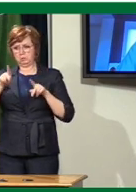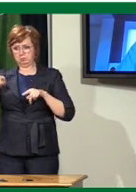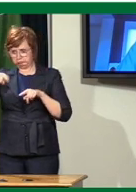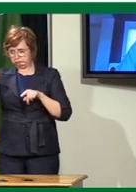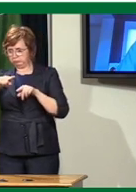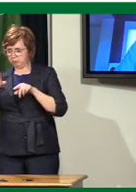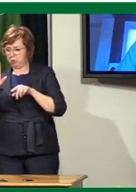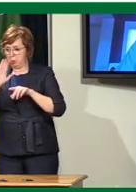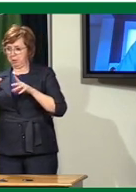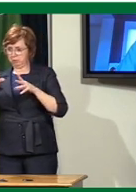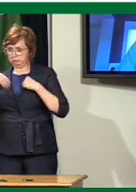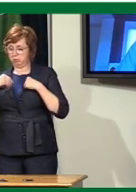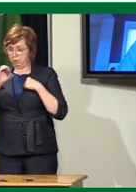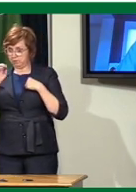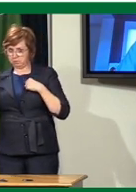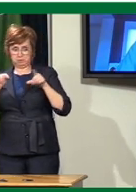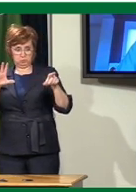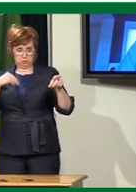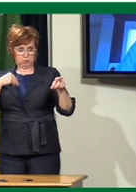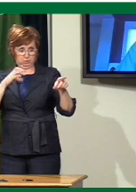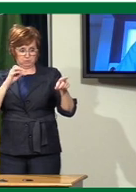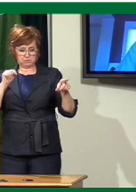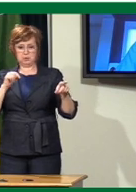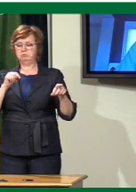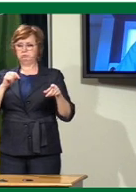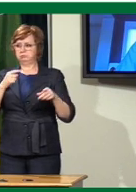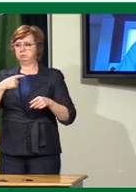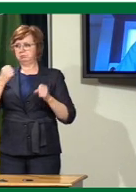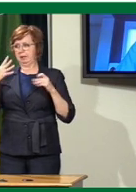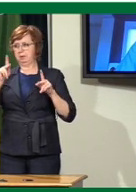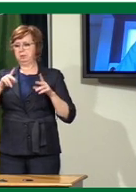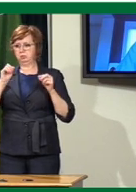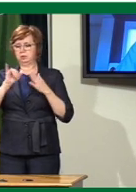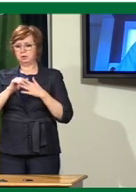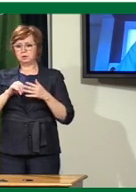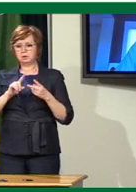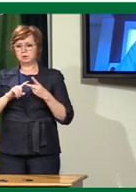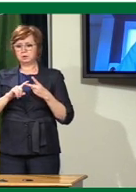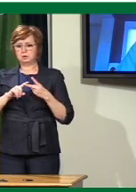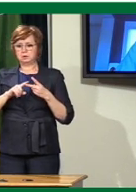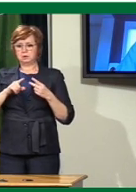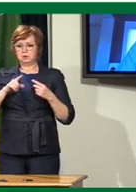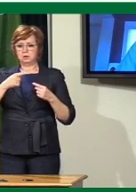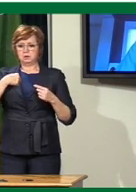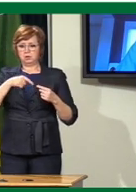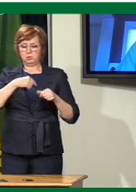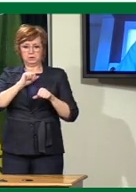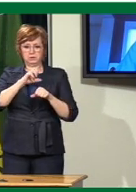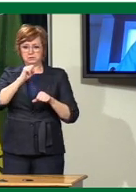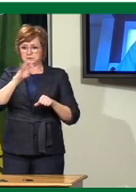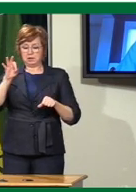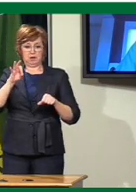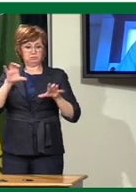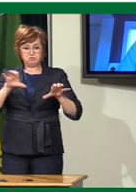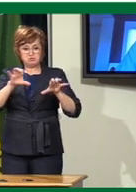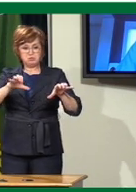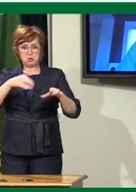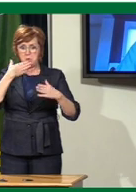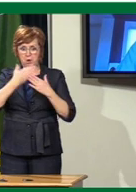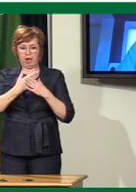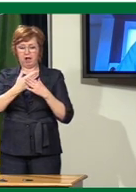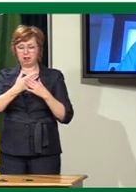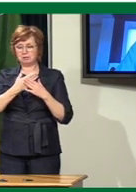work. I would say our staff are doing really well, and we are tired. People are